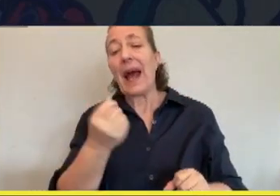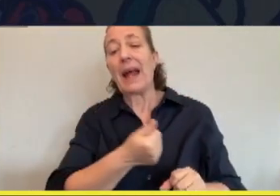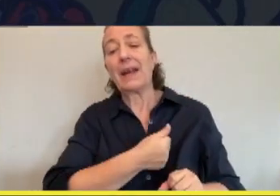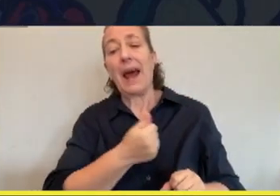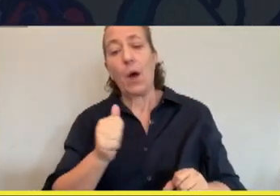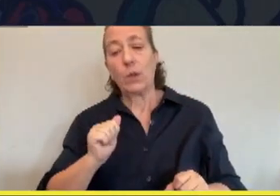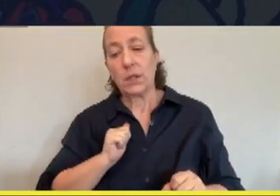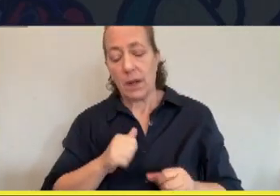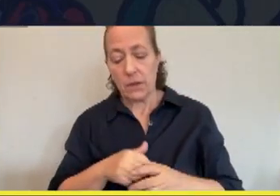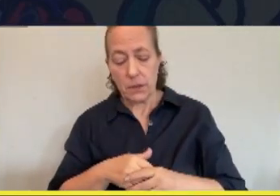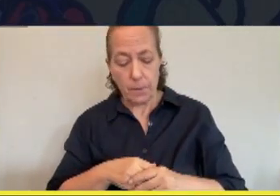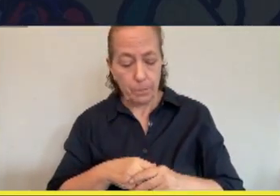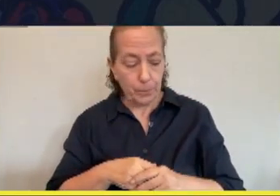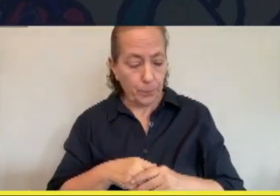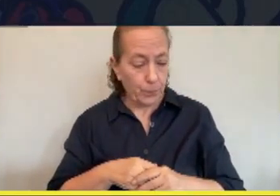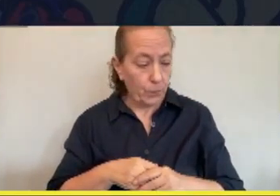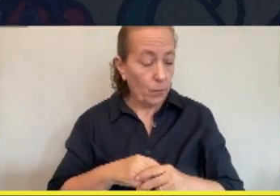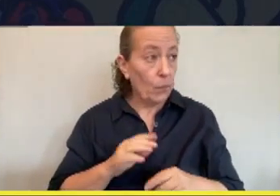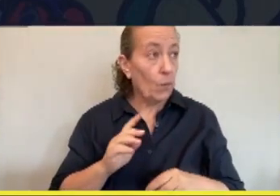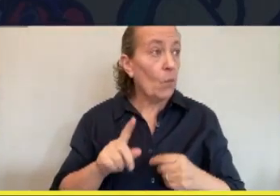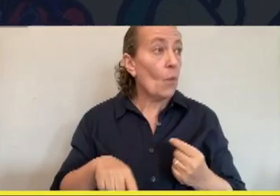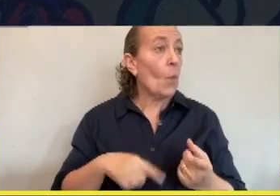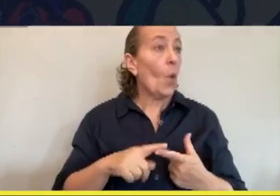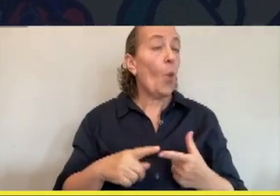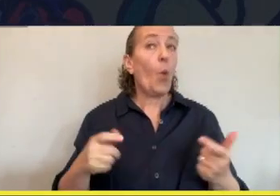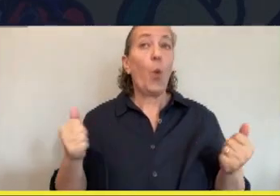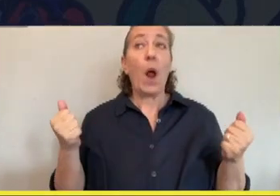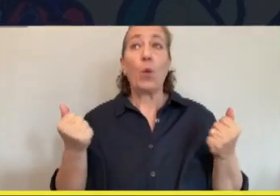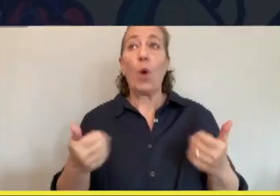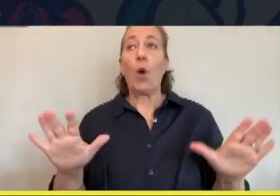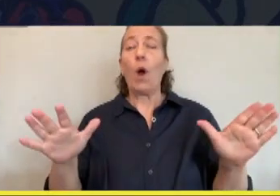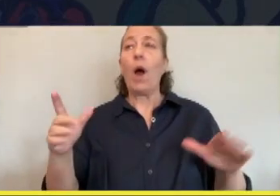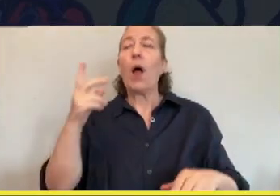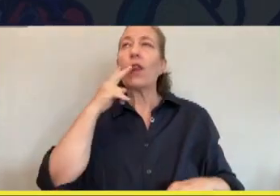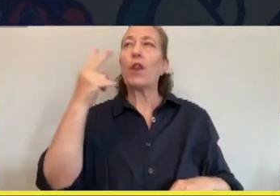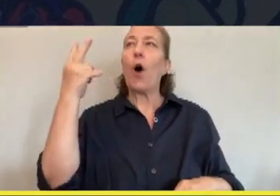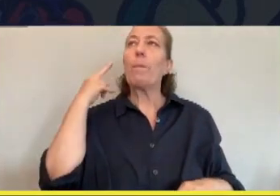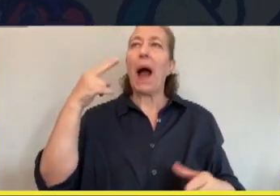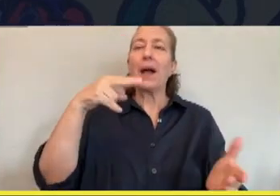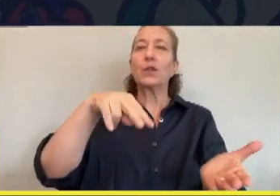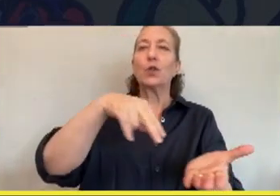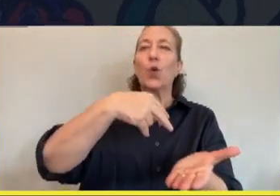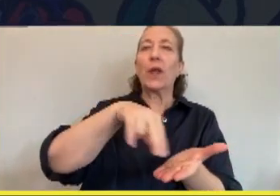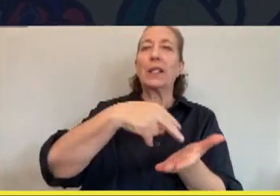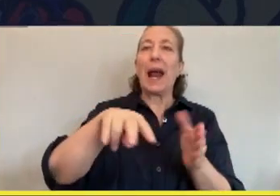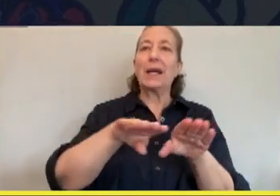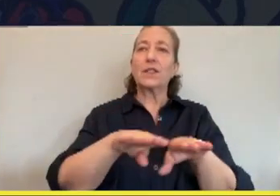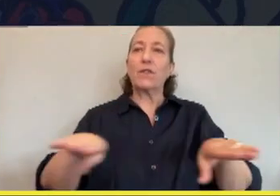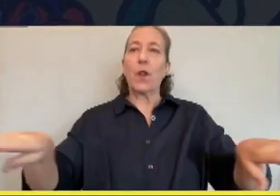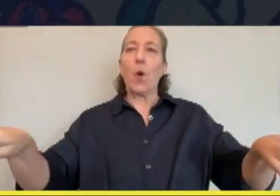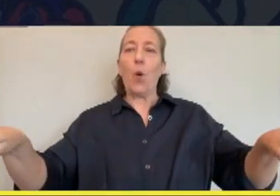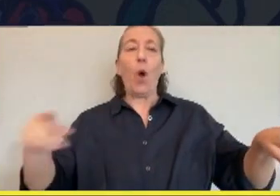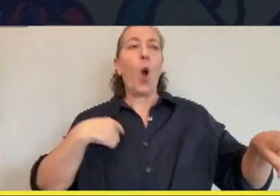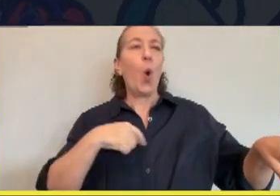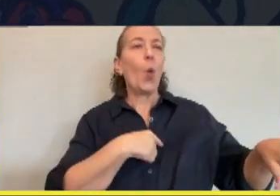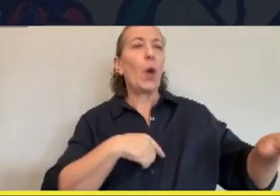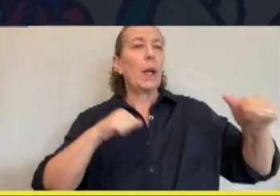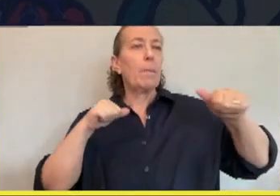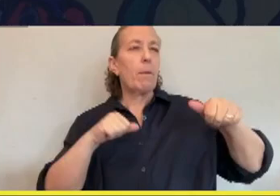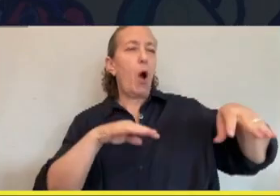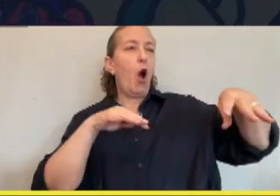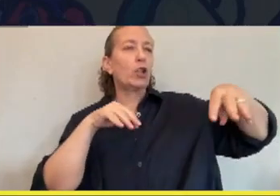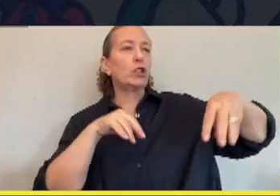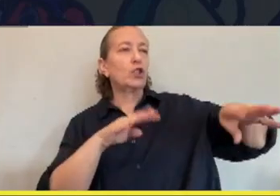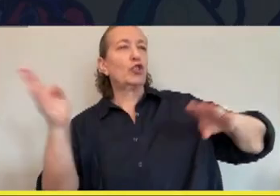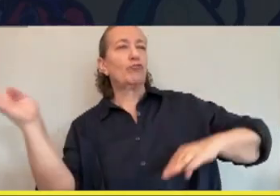When it was all over, I thought back to the dance floor. We had spent the day marching and chanting, camped outside